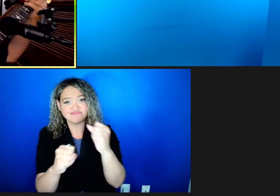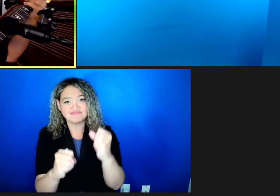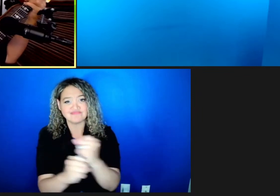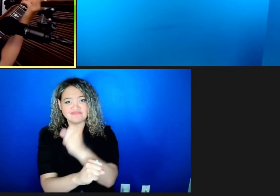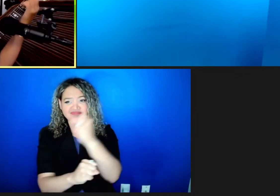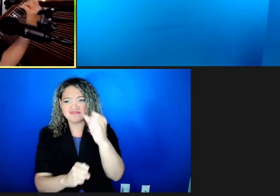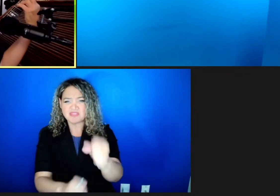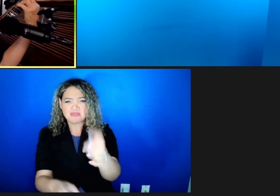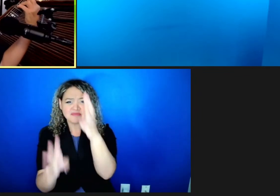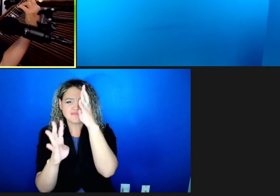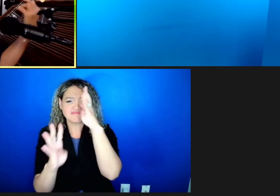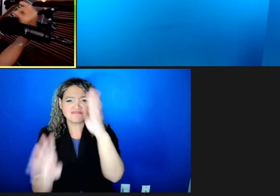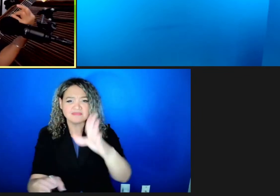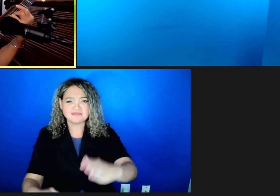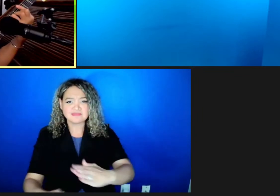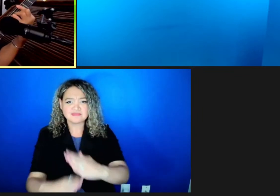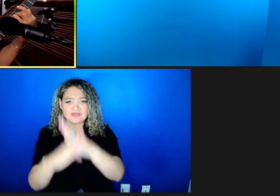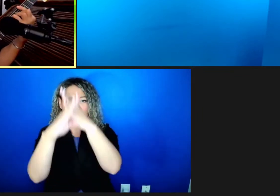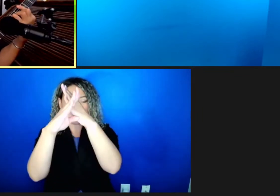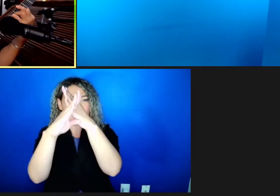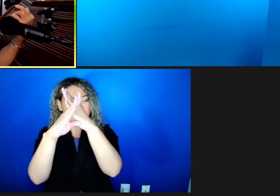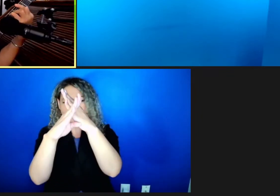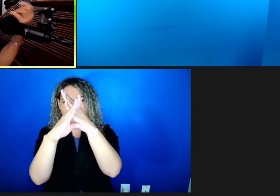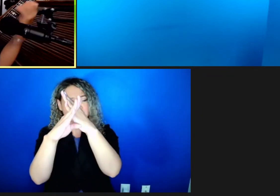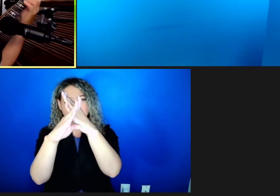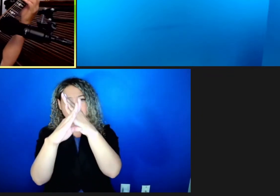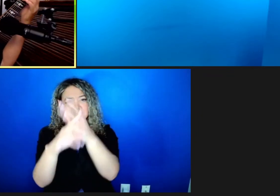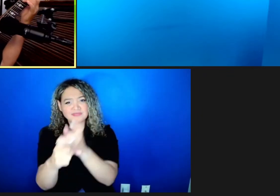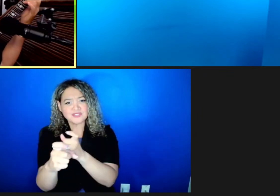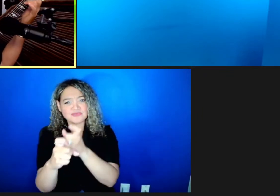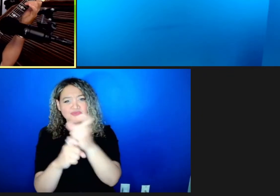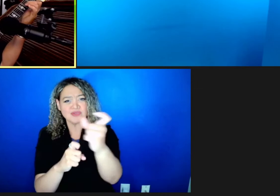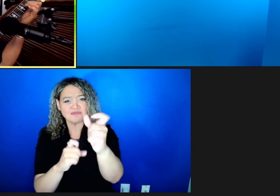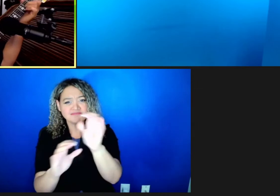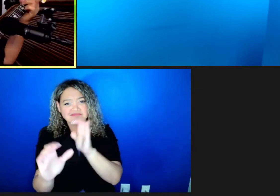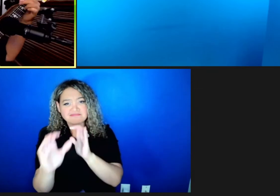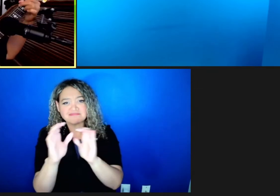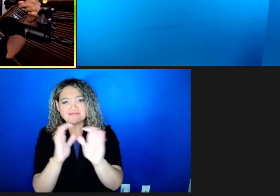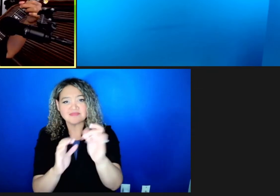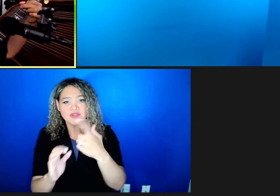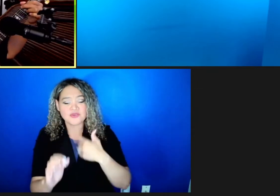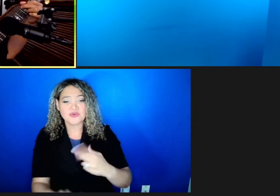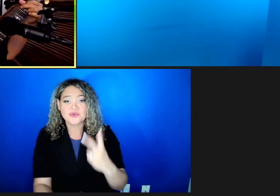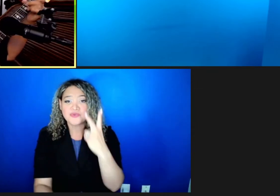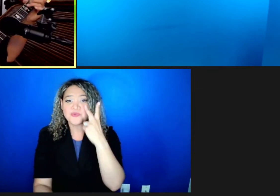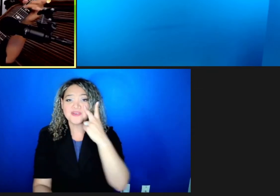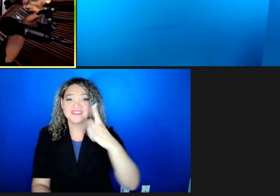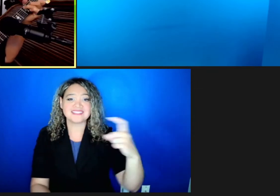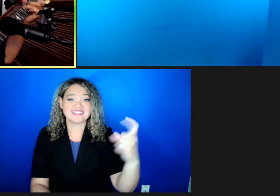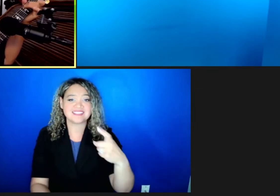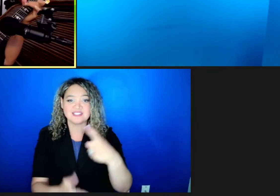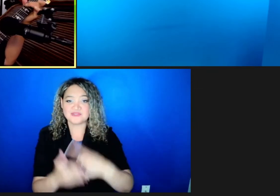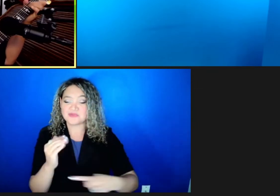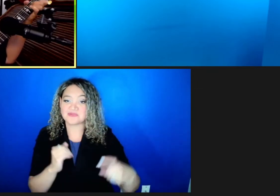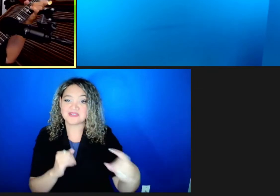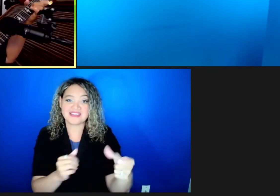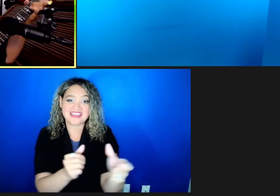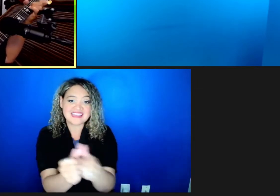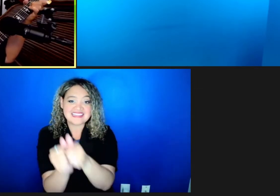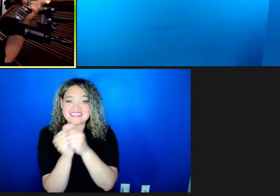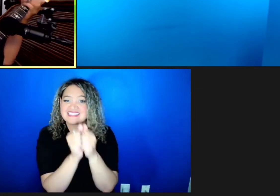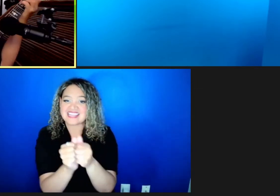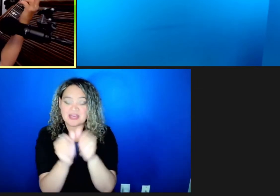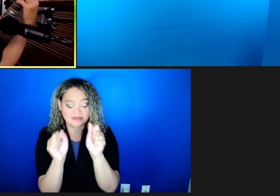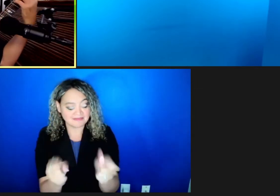artificial will only block our flow. But one as one we see our needs, together we'll